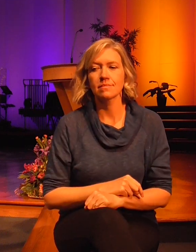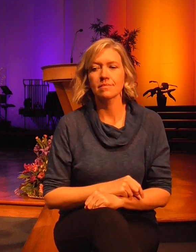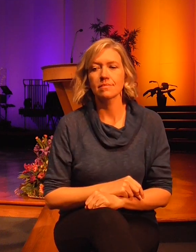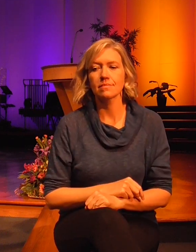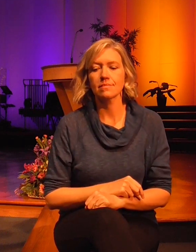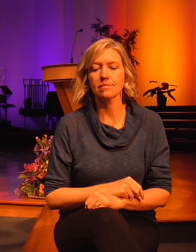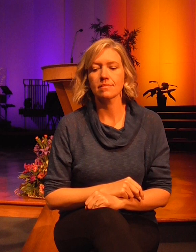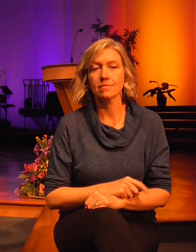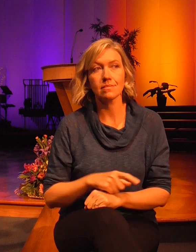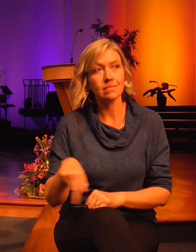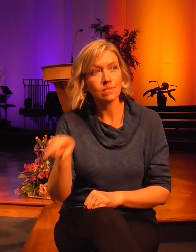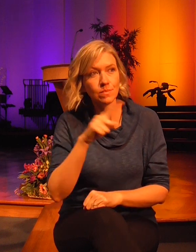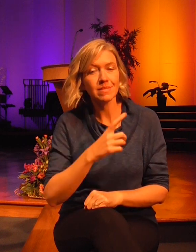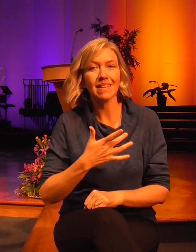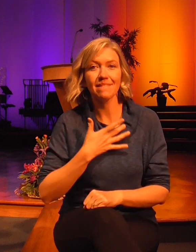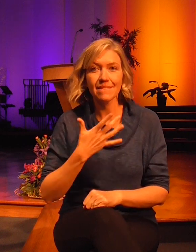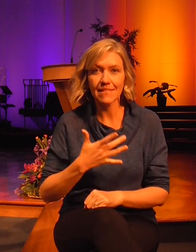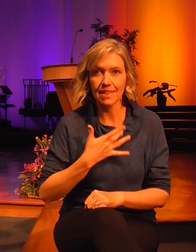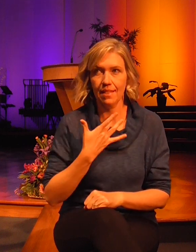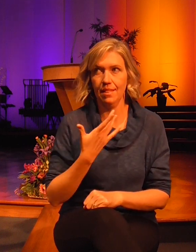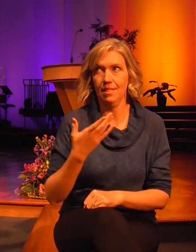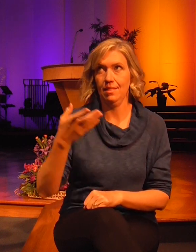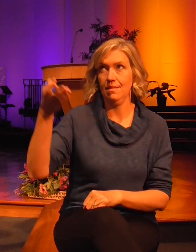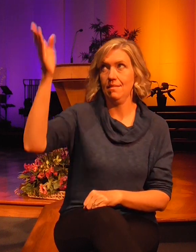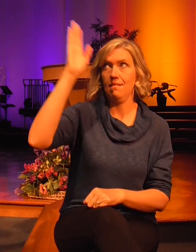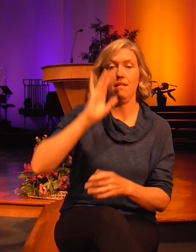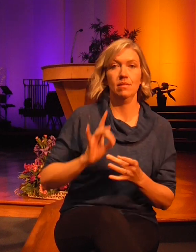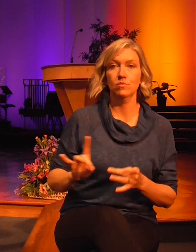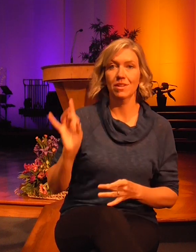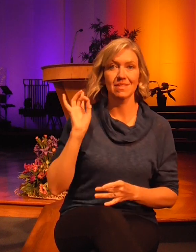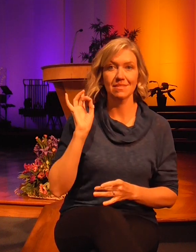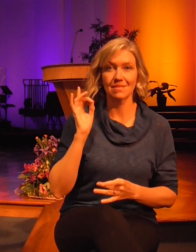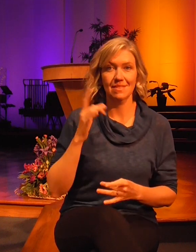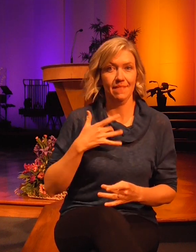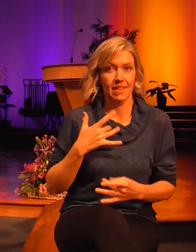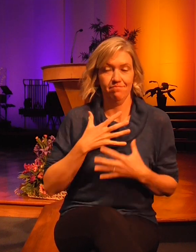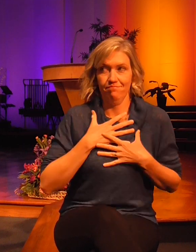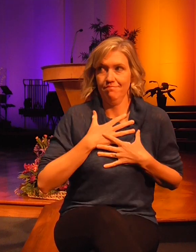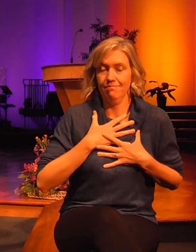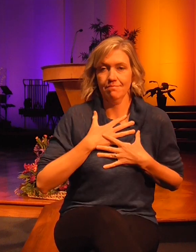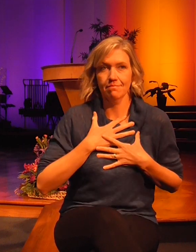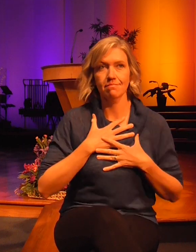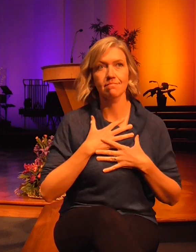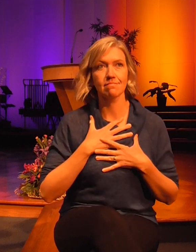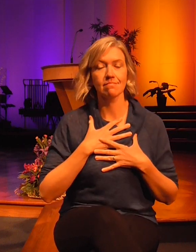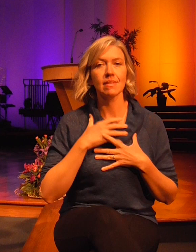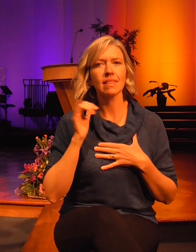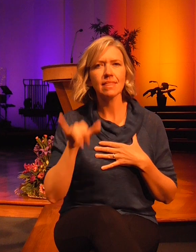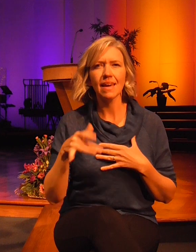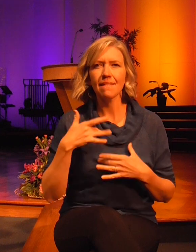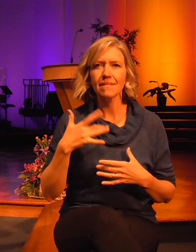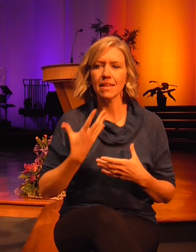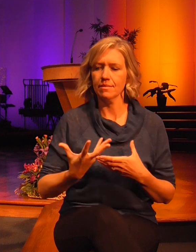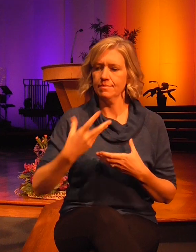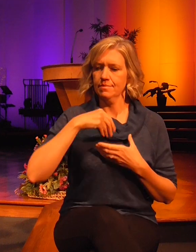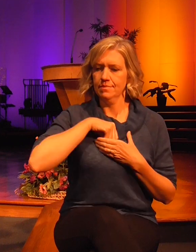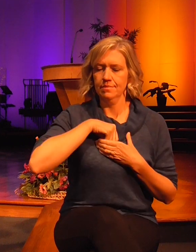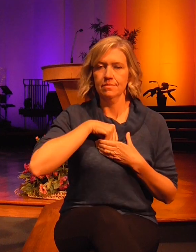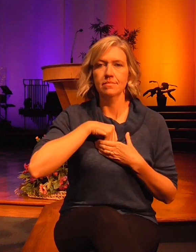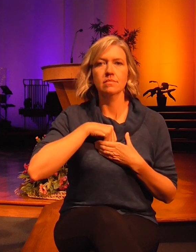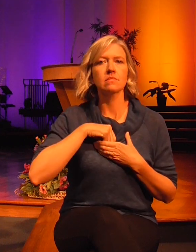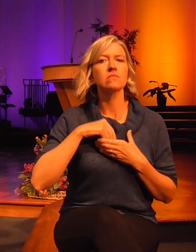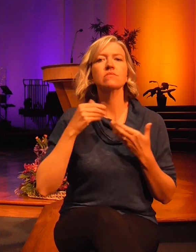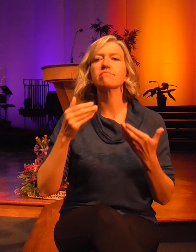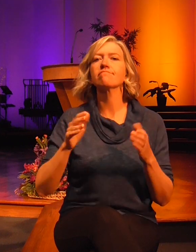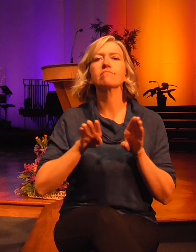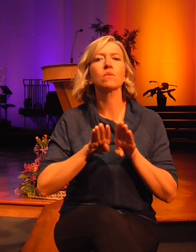we feel and sense the presence of God. And as we bring that inward, we just open up our